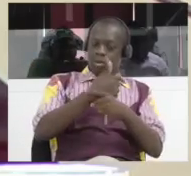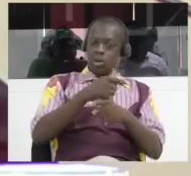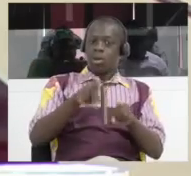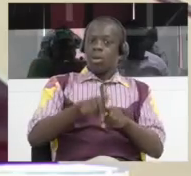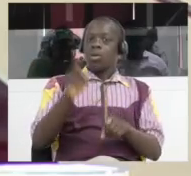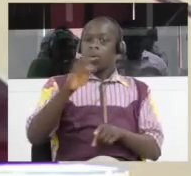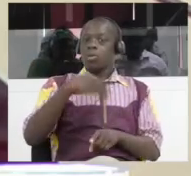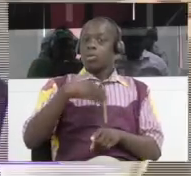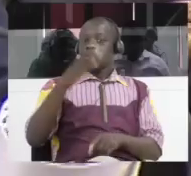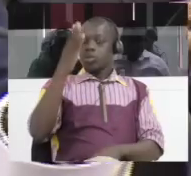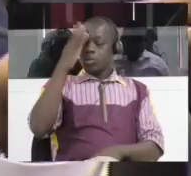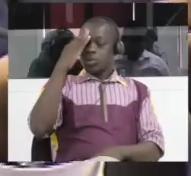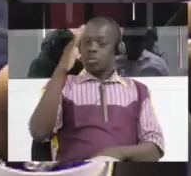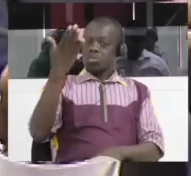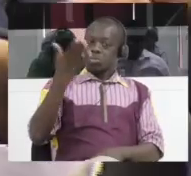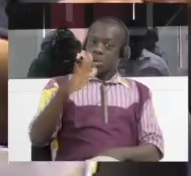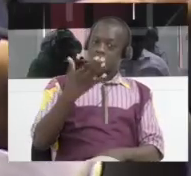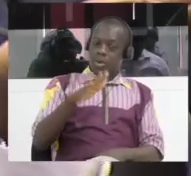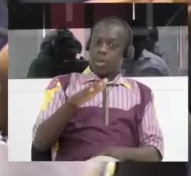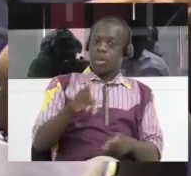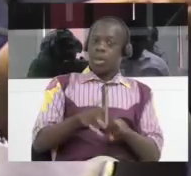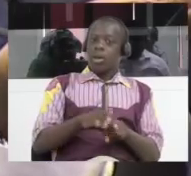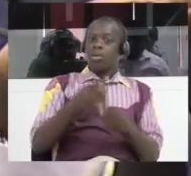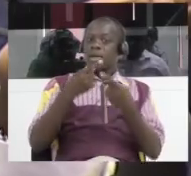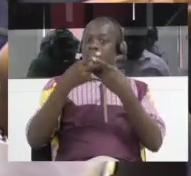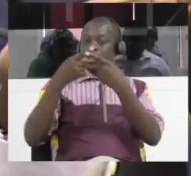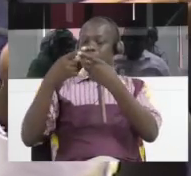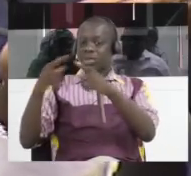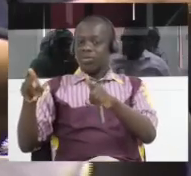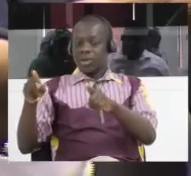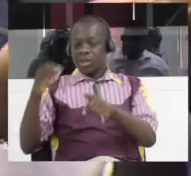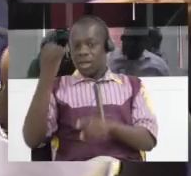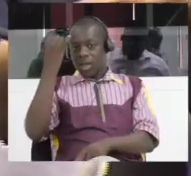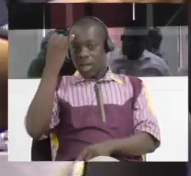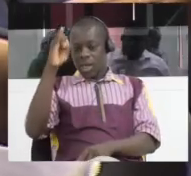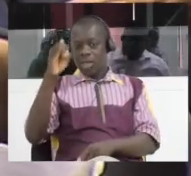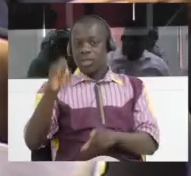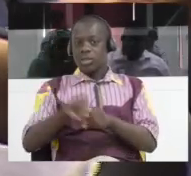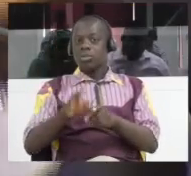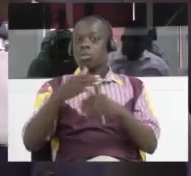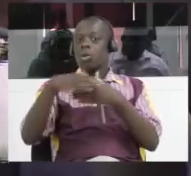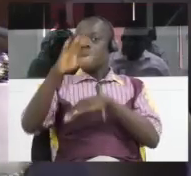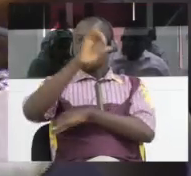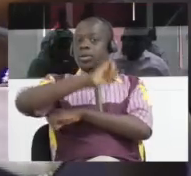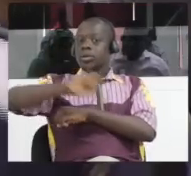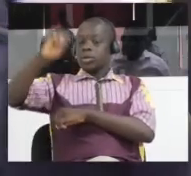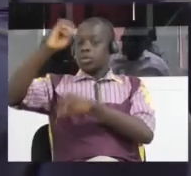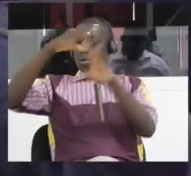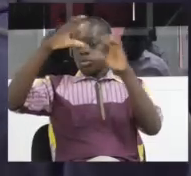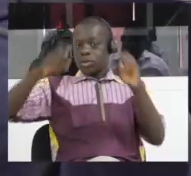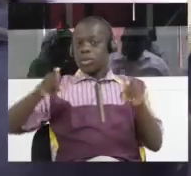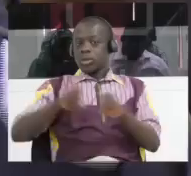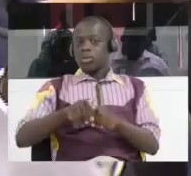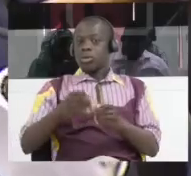So what I want to establish is whether there was a difference in opinion by the more